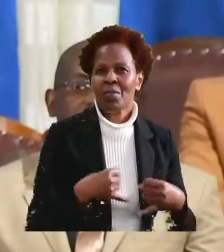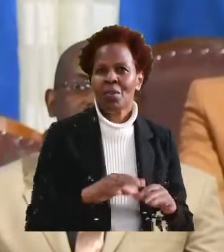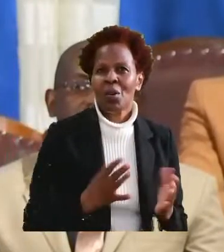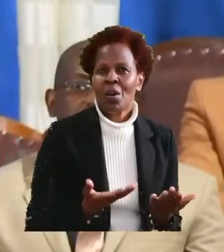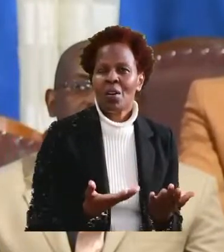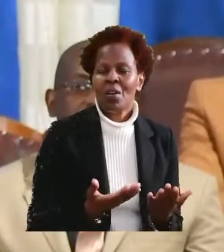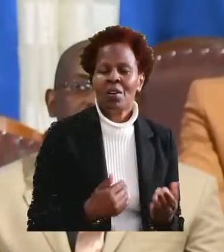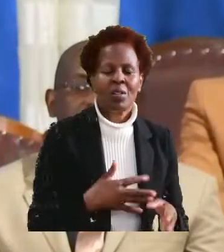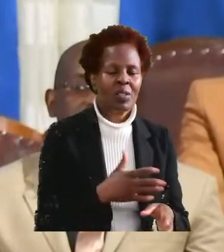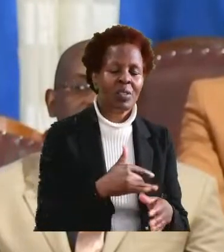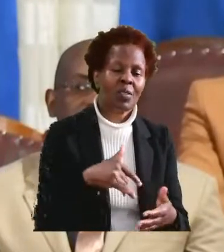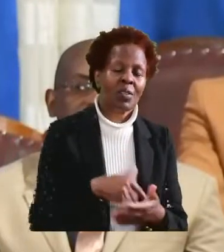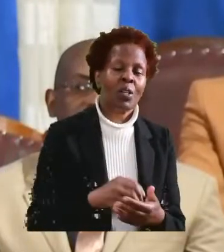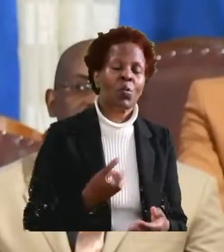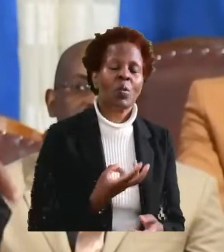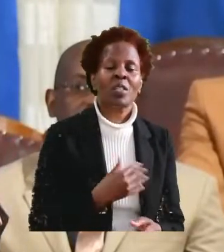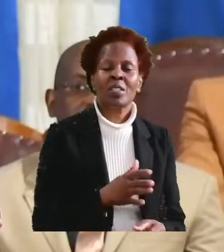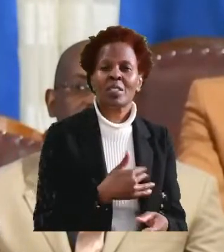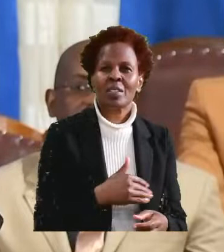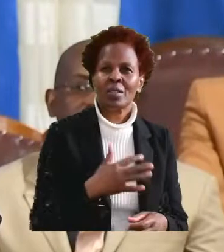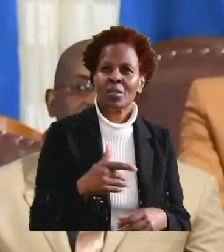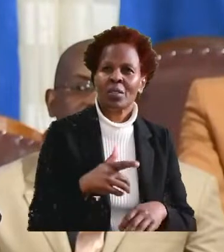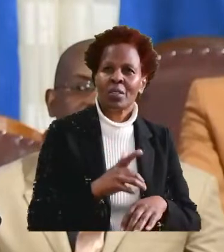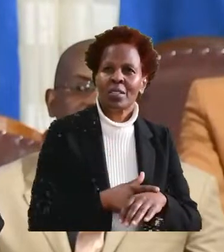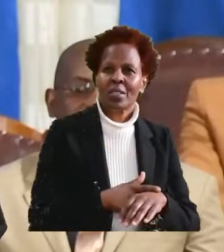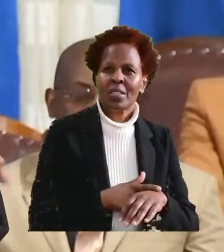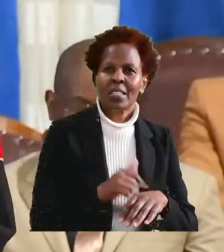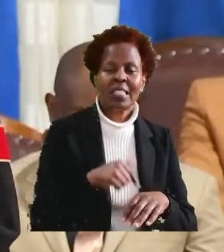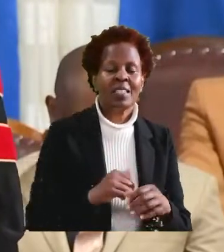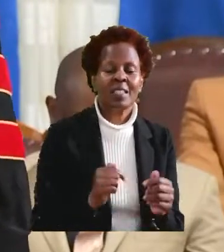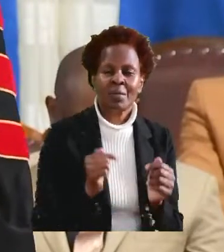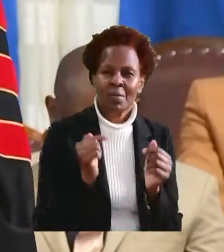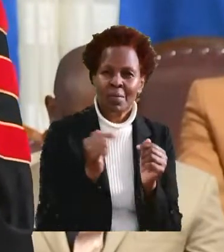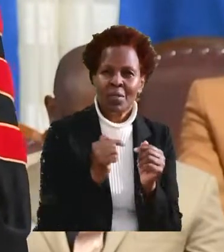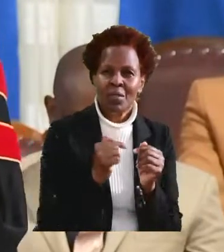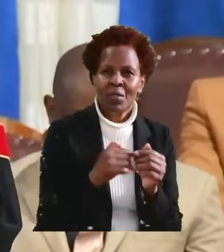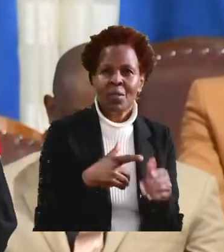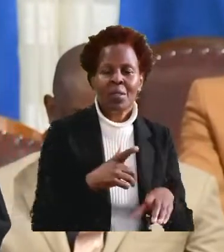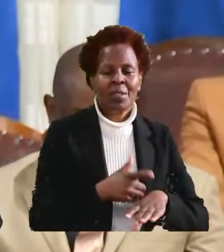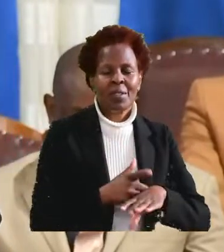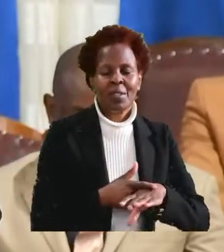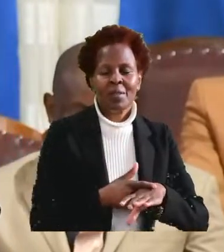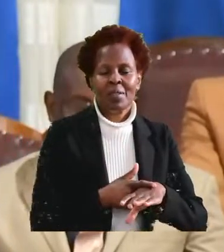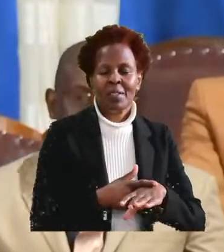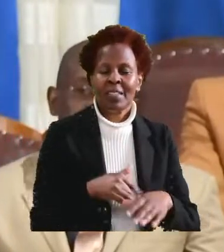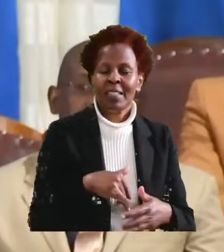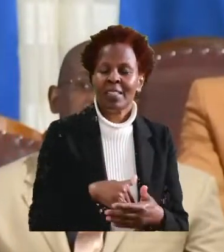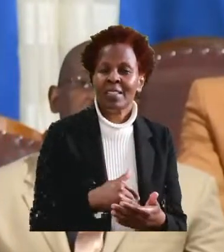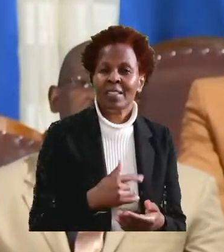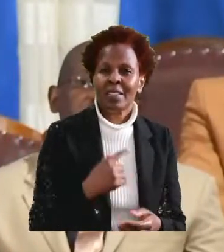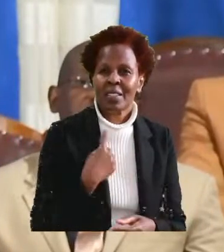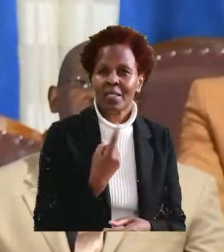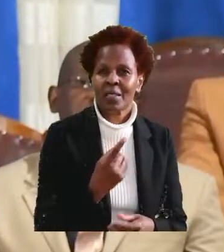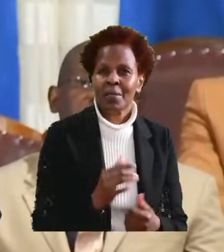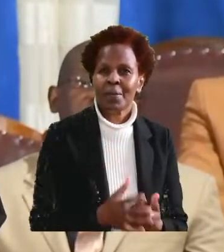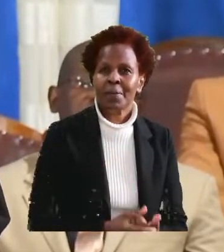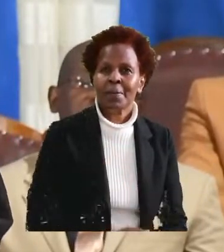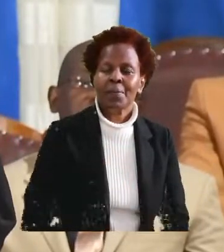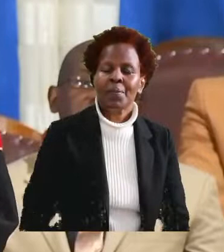There's a song that we sing often in painful circumstances that goes something like this.